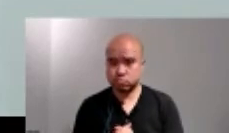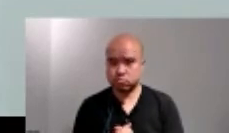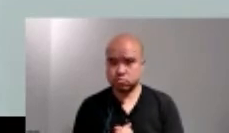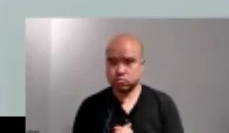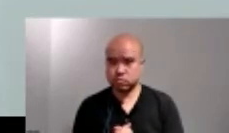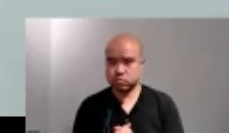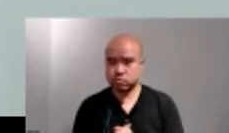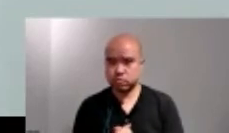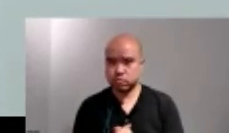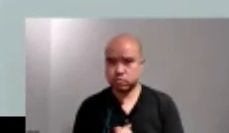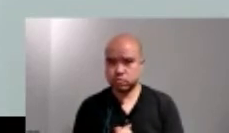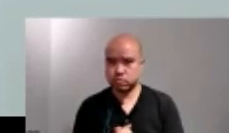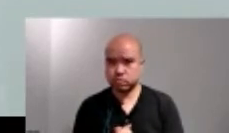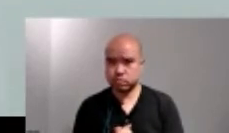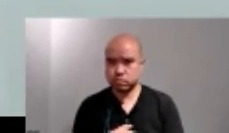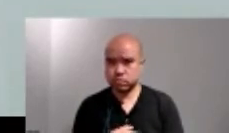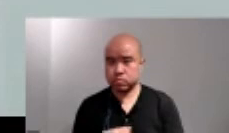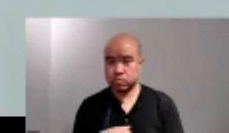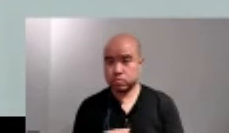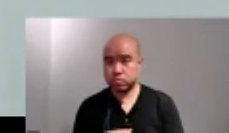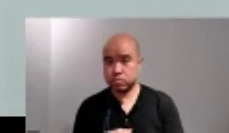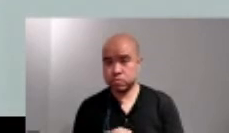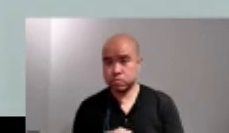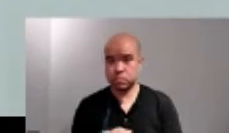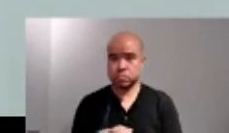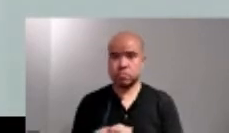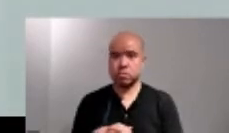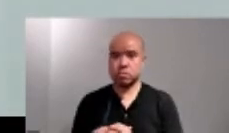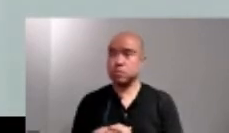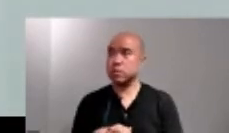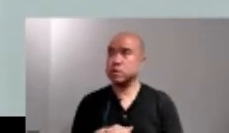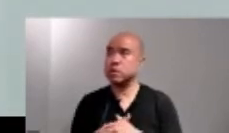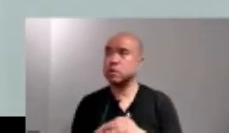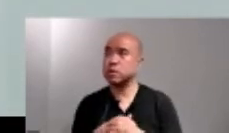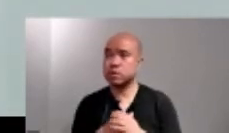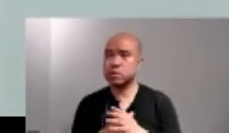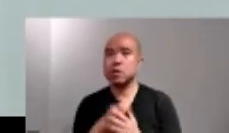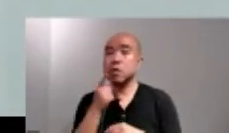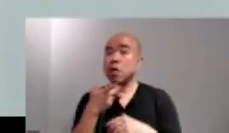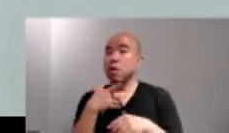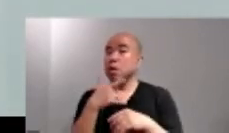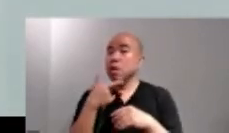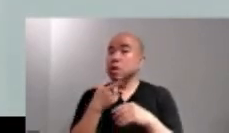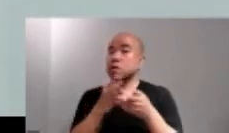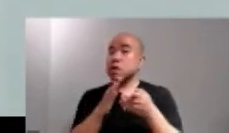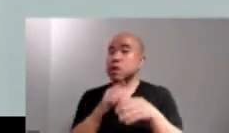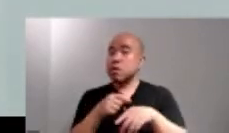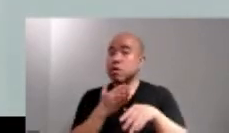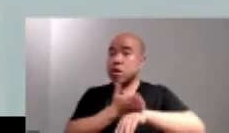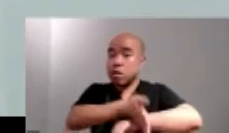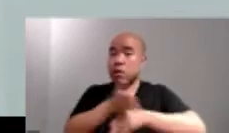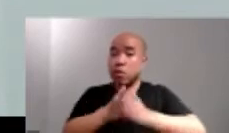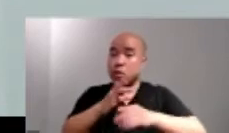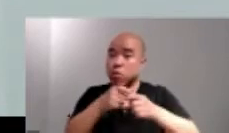Social Enterprise Summit is really a great opportunity to me to get to each other and